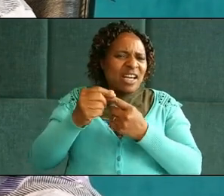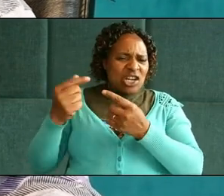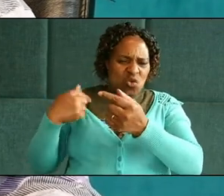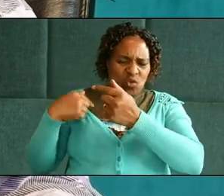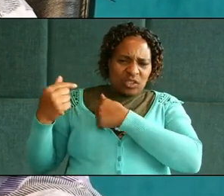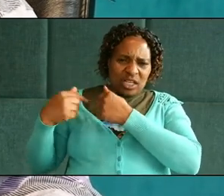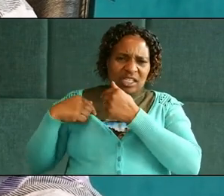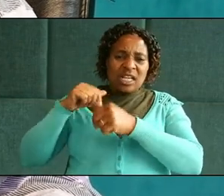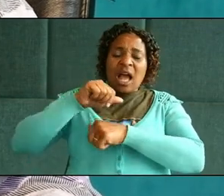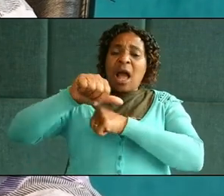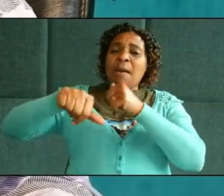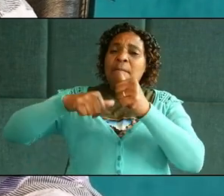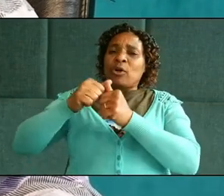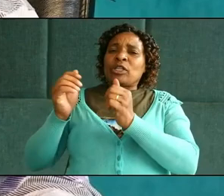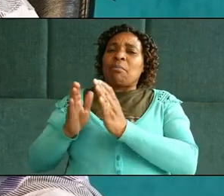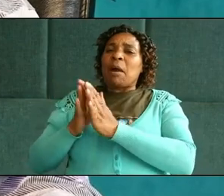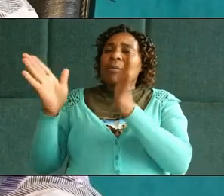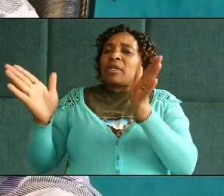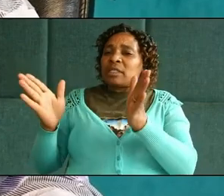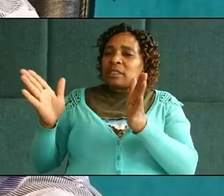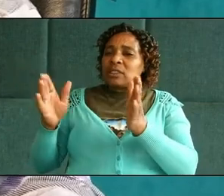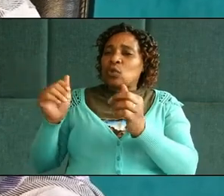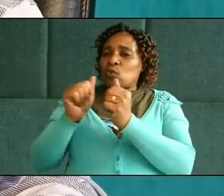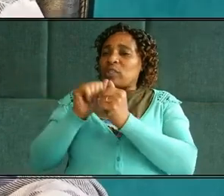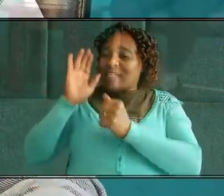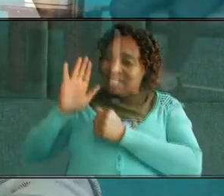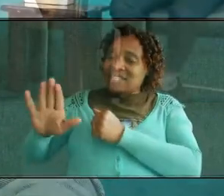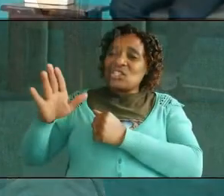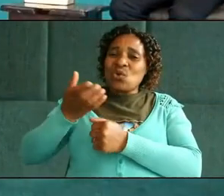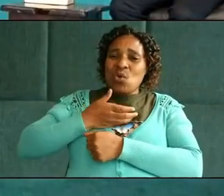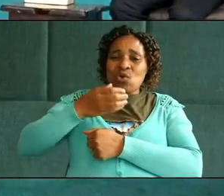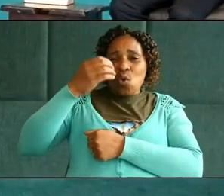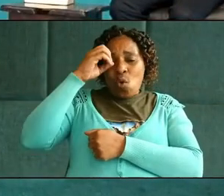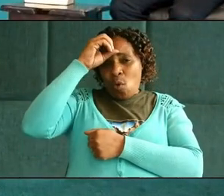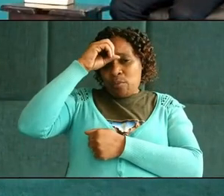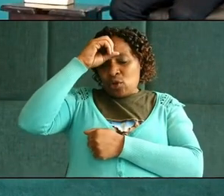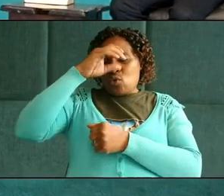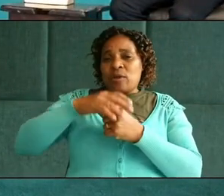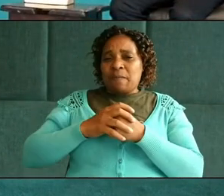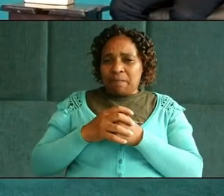about public perception and opinion?